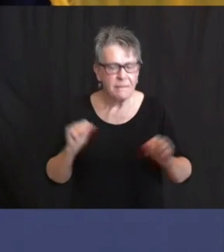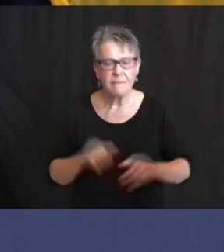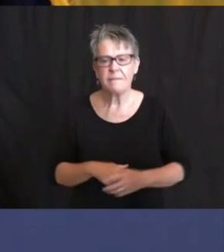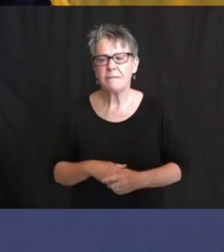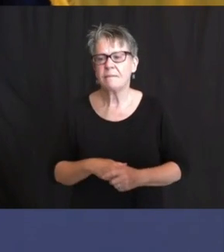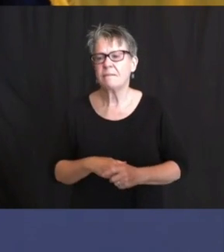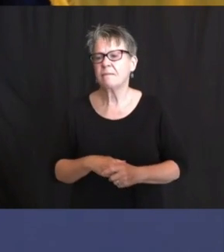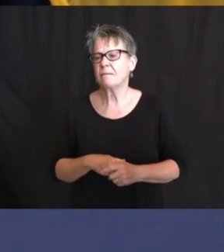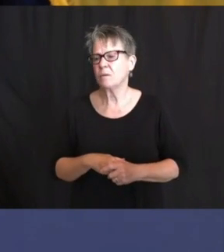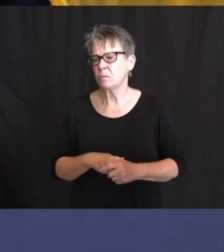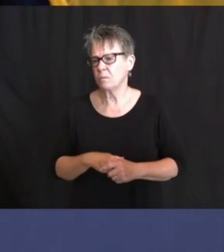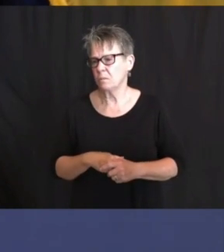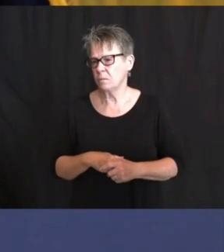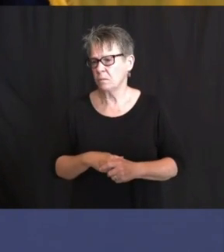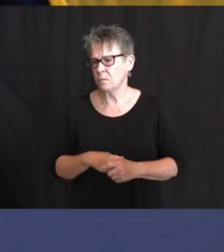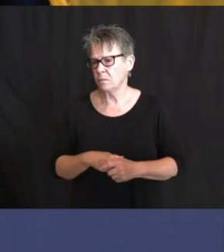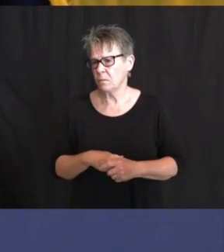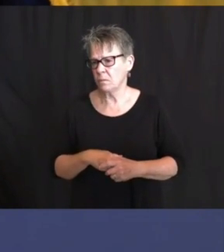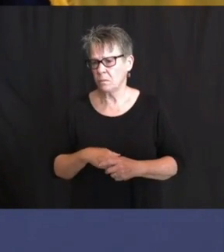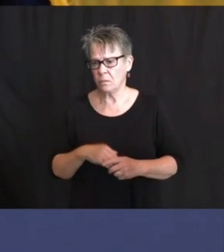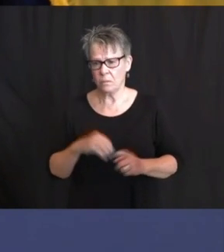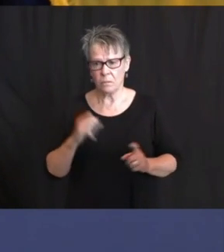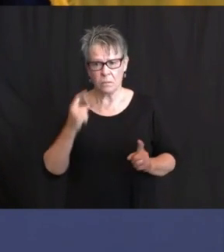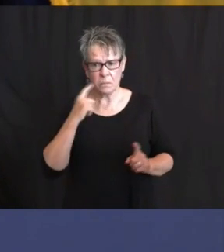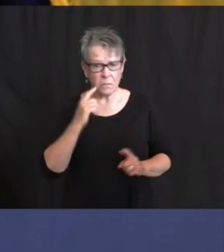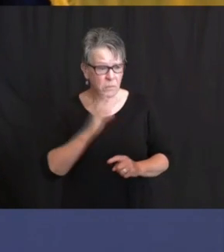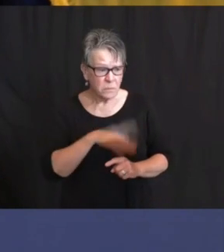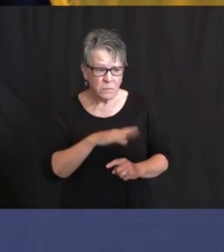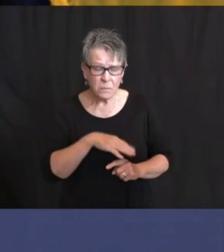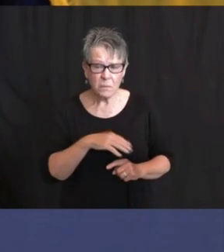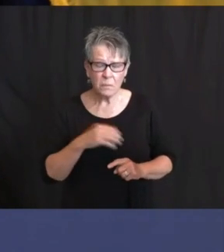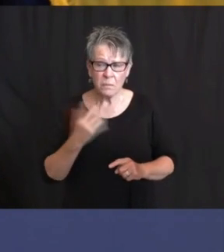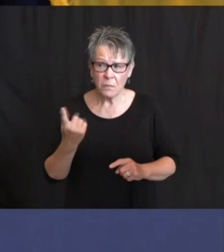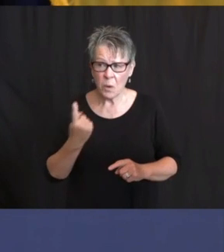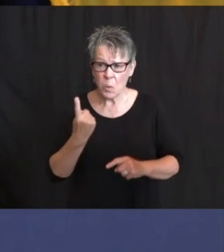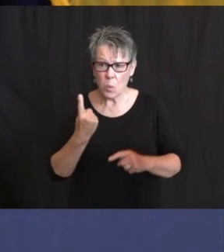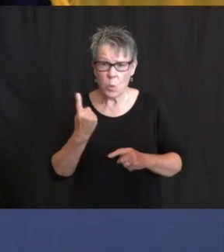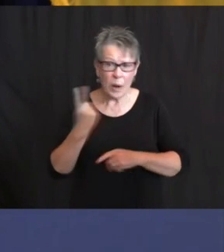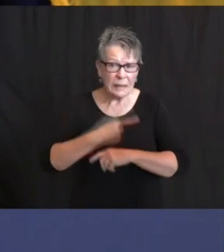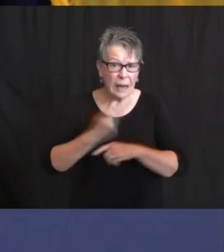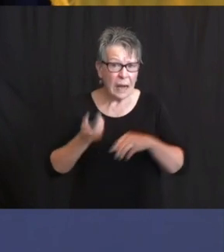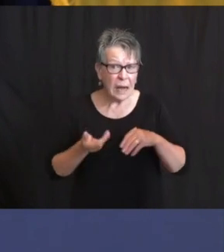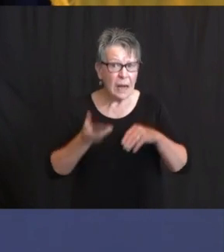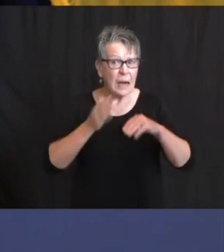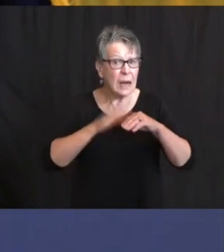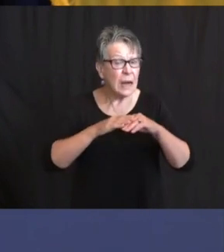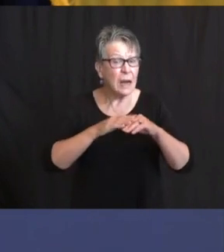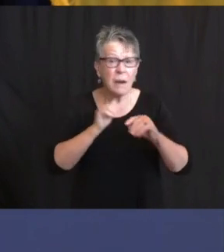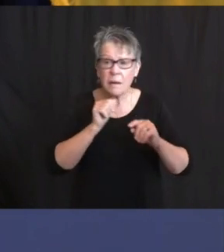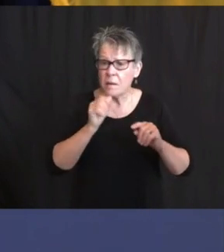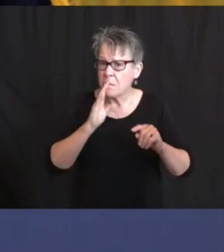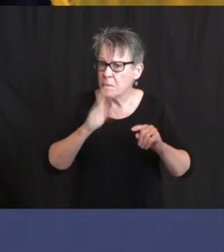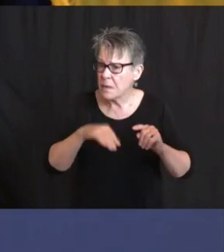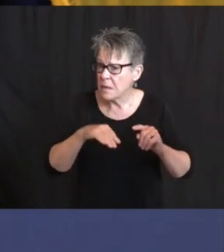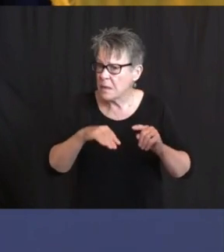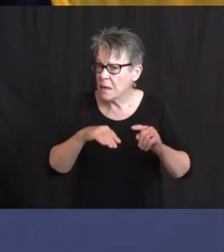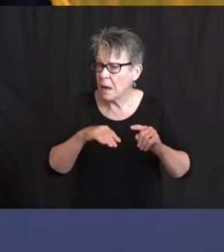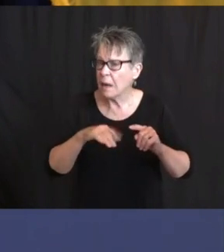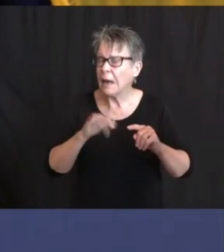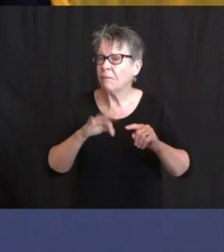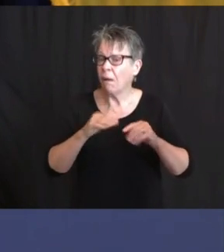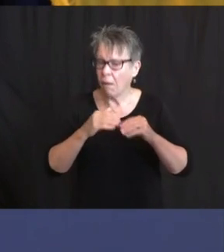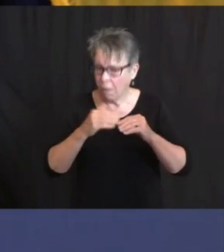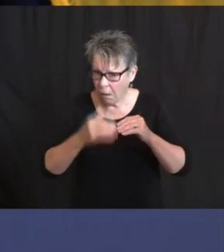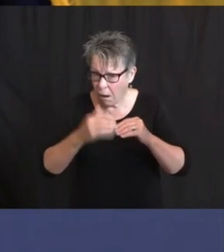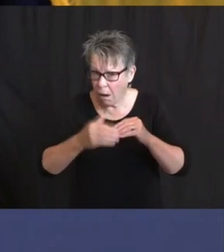slight uptick doesn't give us an alarm, but a multi-day trend is one that we'll be looking at. So we'll keep an eye on all the